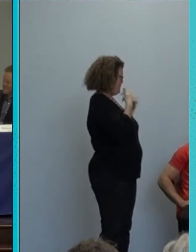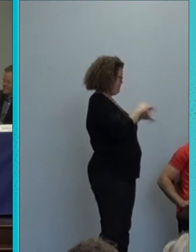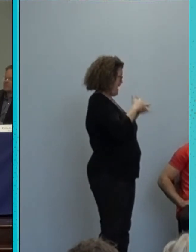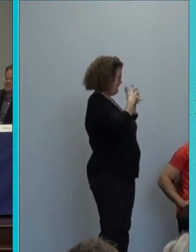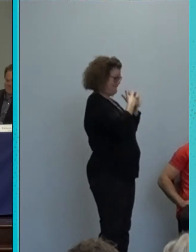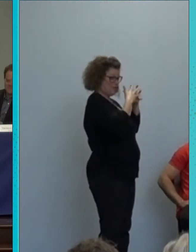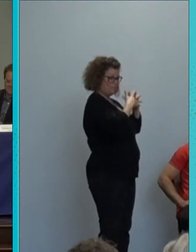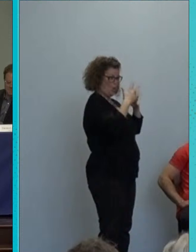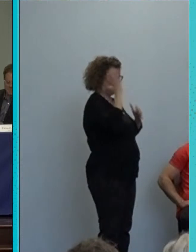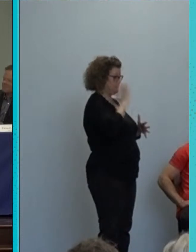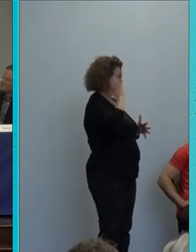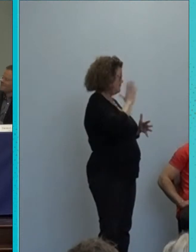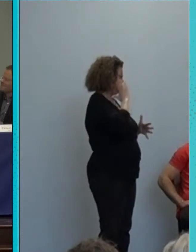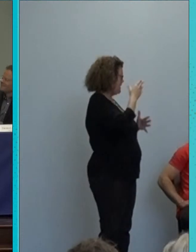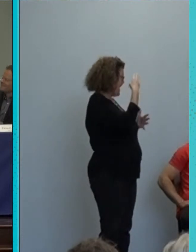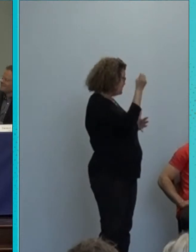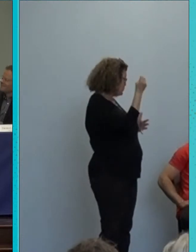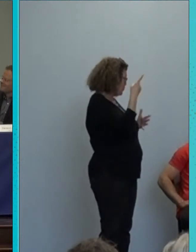ask the entire panel.